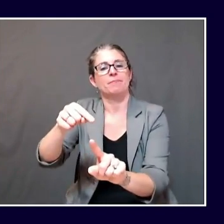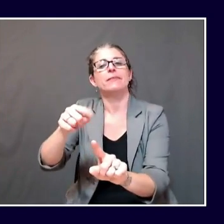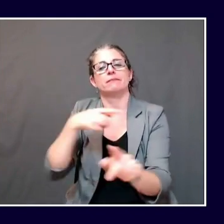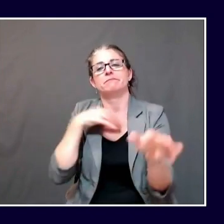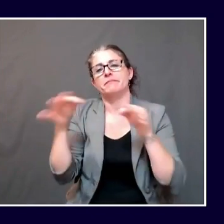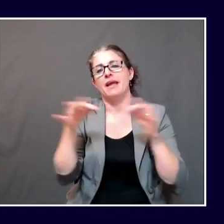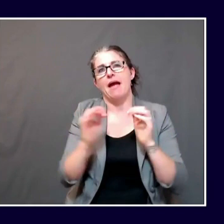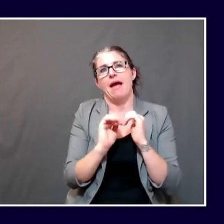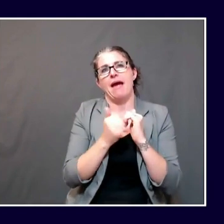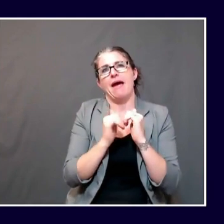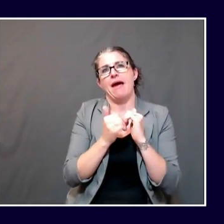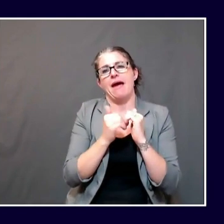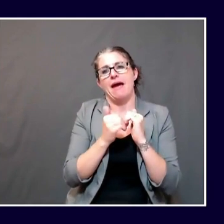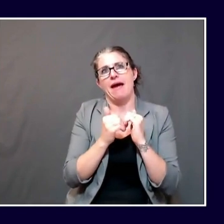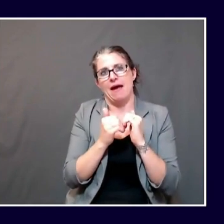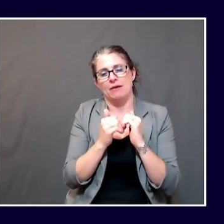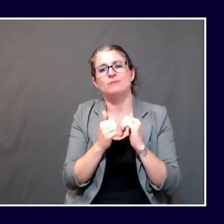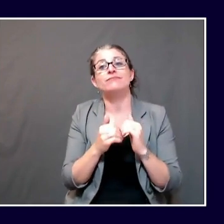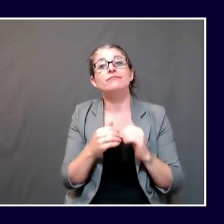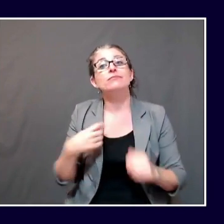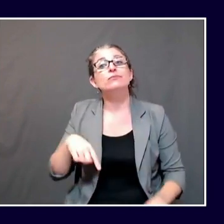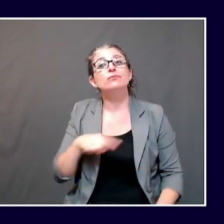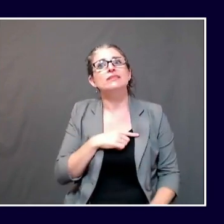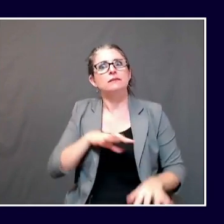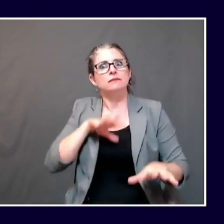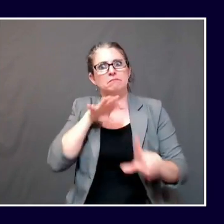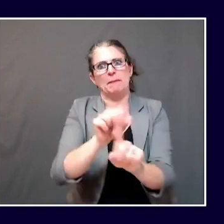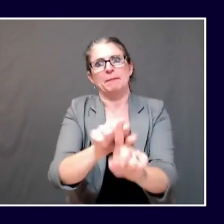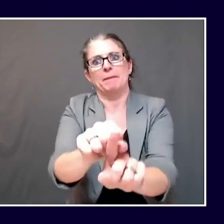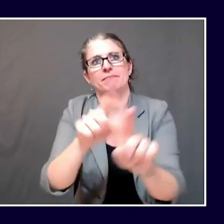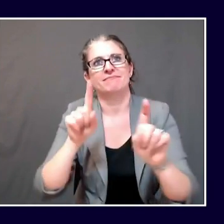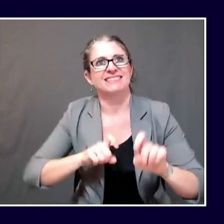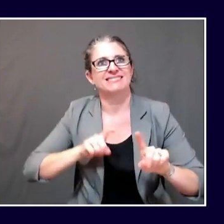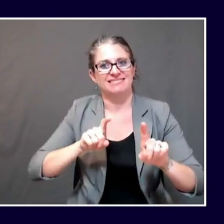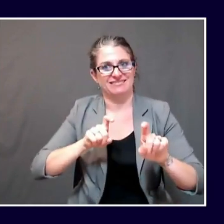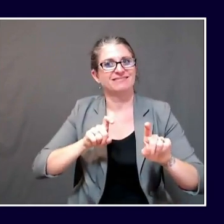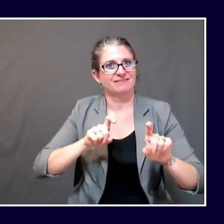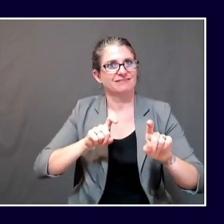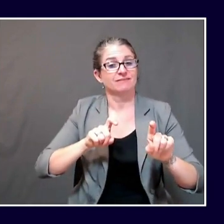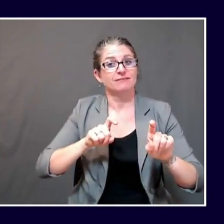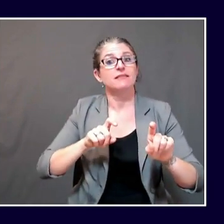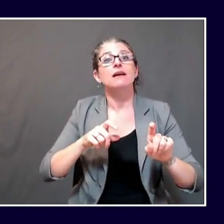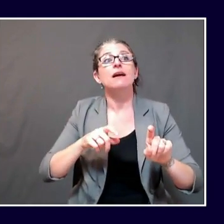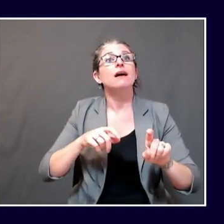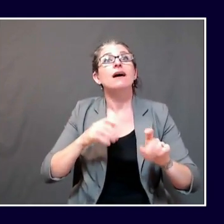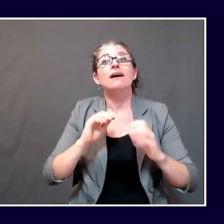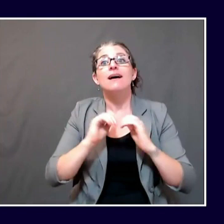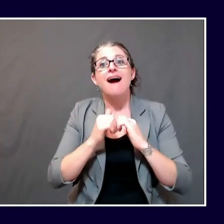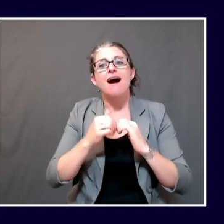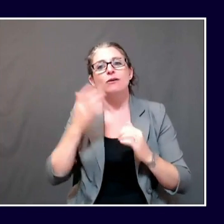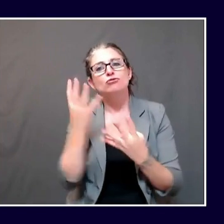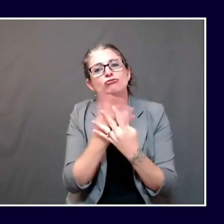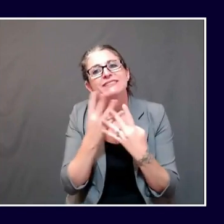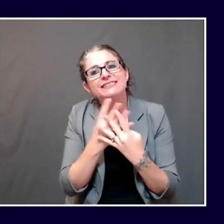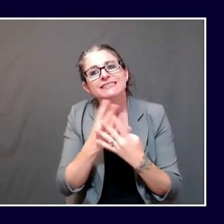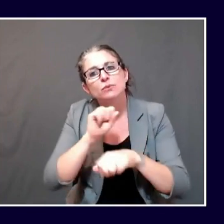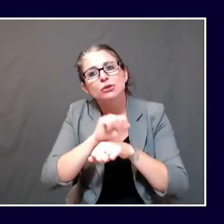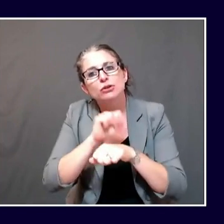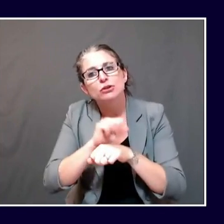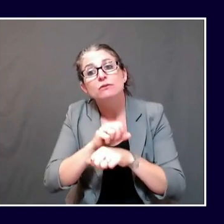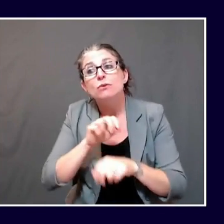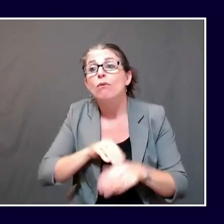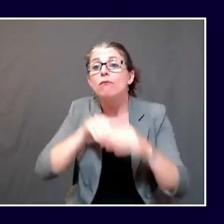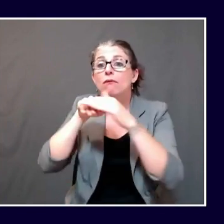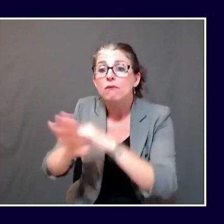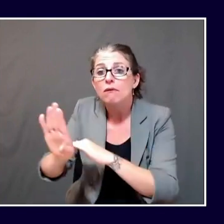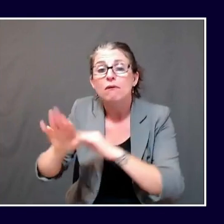they were found to have been positive, and further screening was done. I'd like to just take a second to thank the